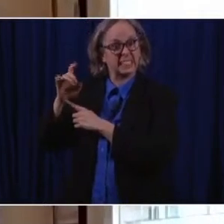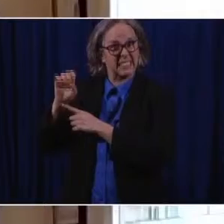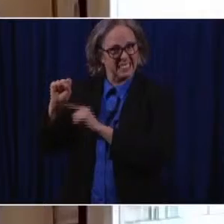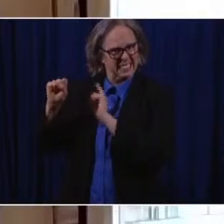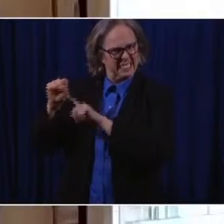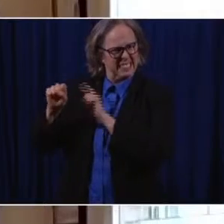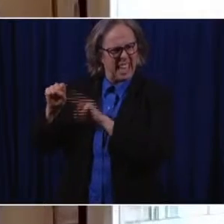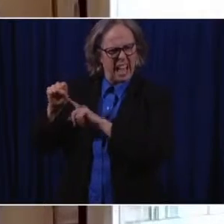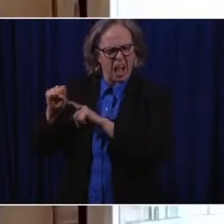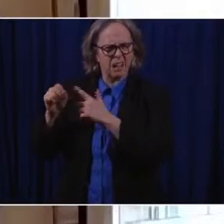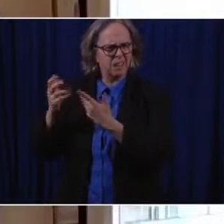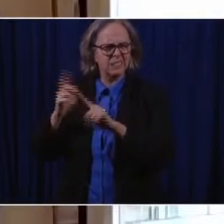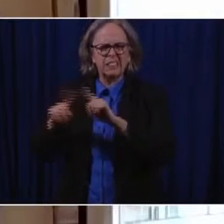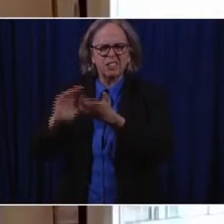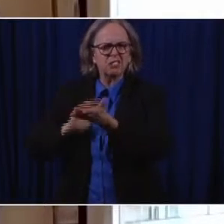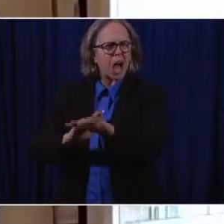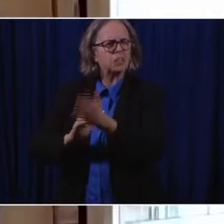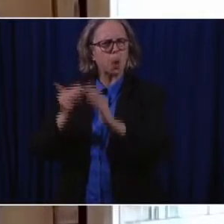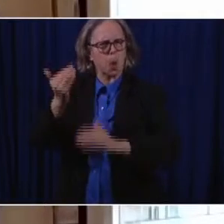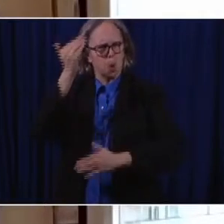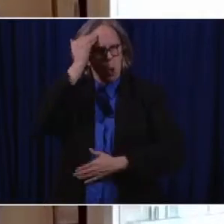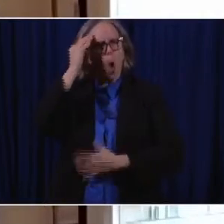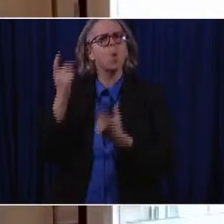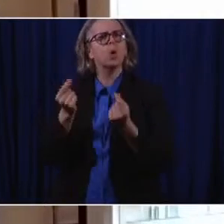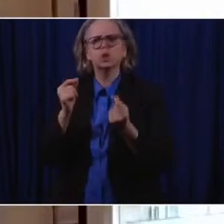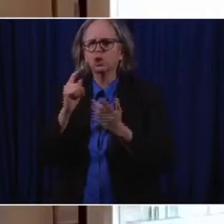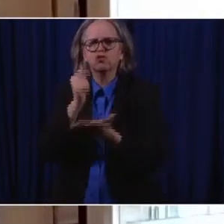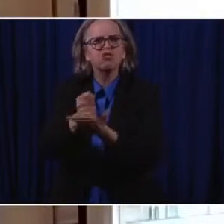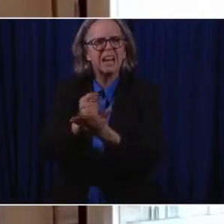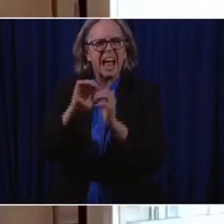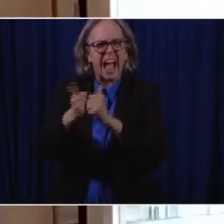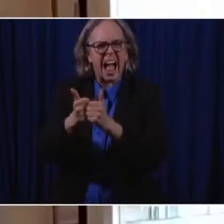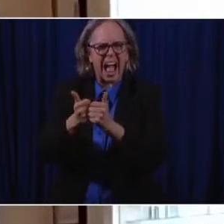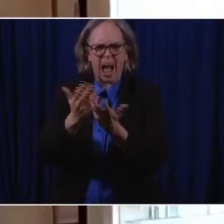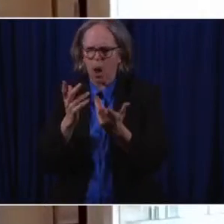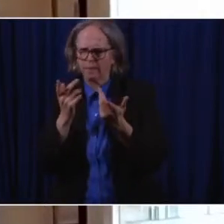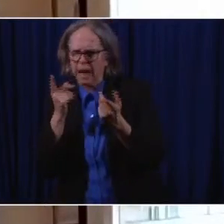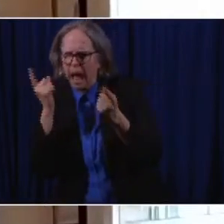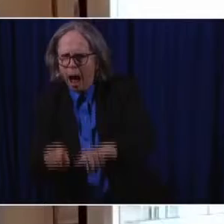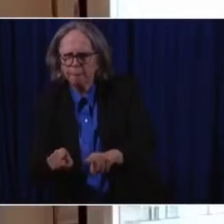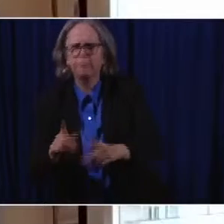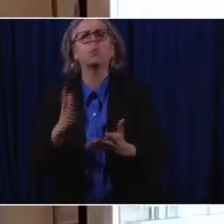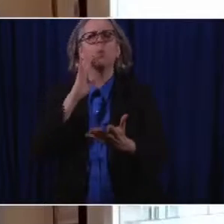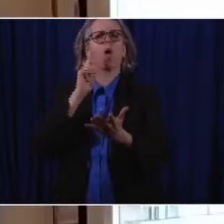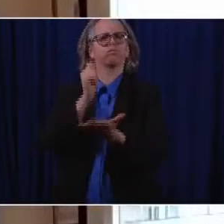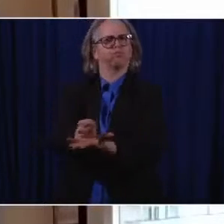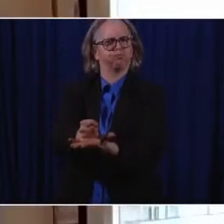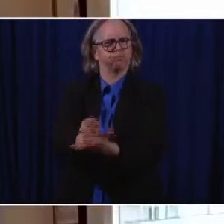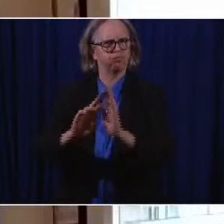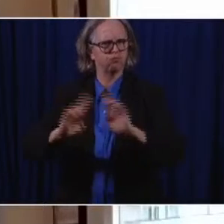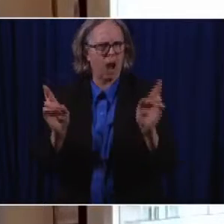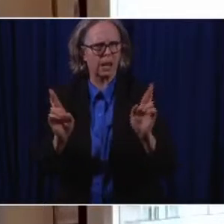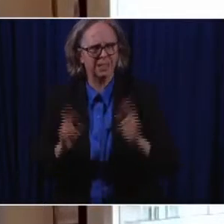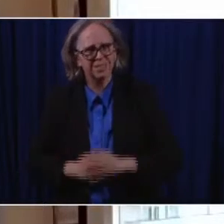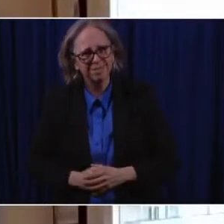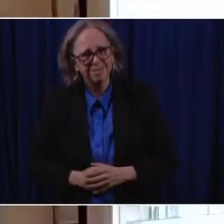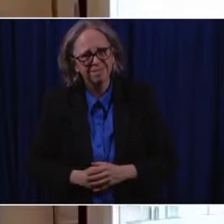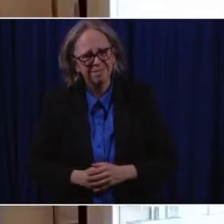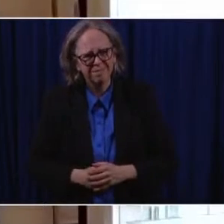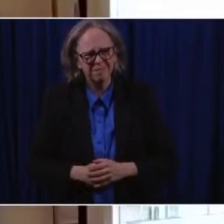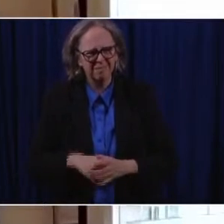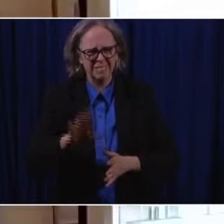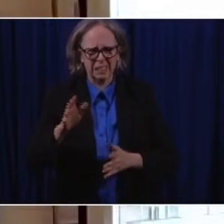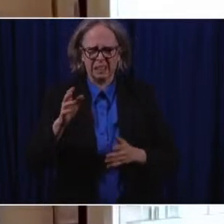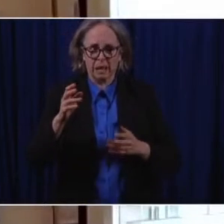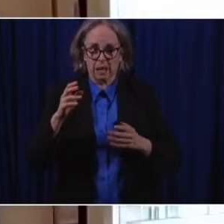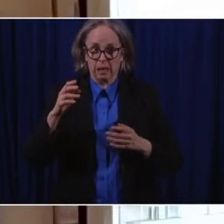treat, knows how to treat, and is in fact a transient event in the vast majority of cases. So I understand the